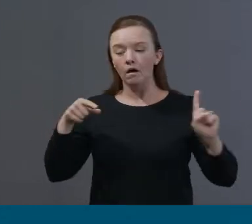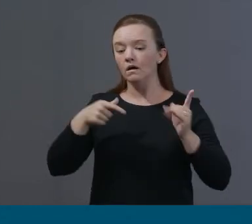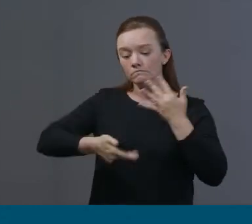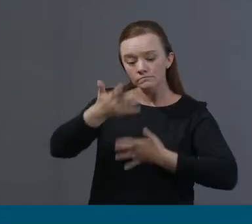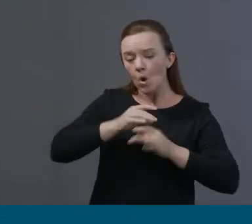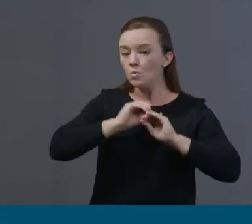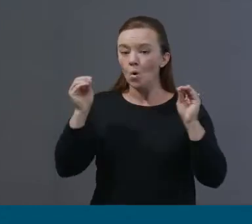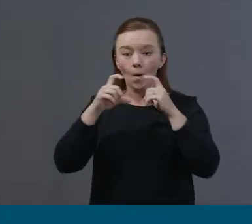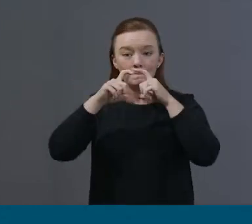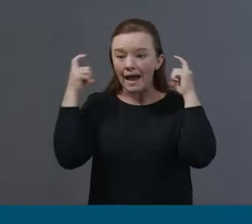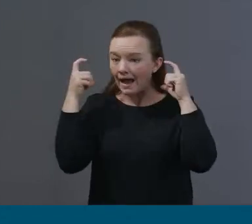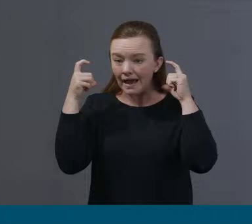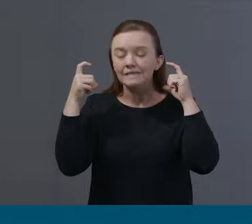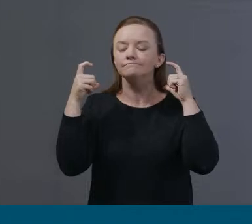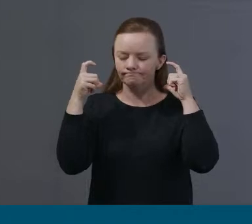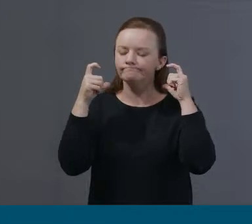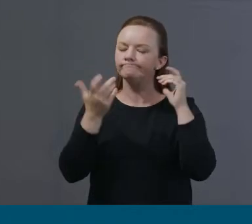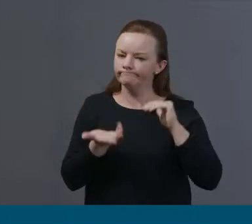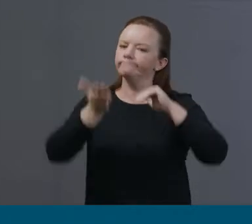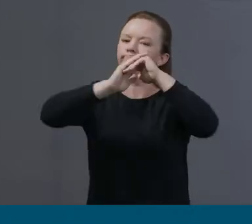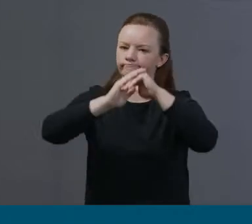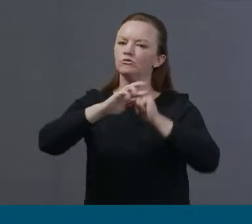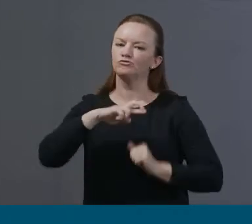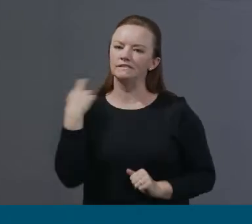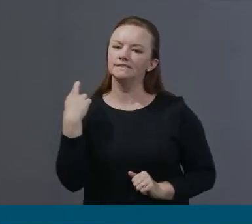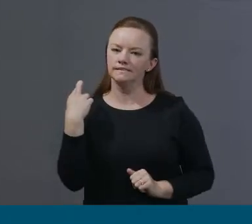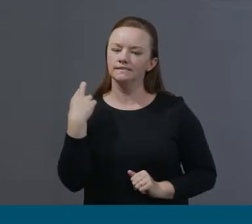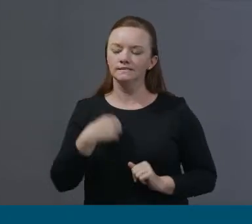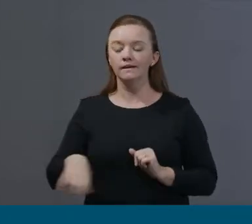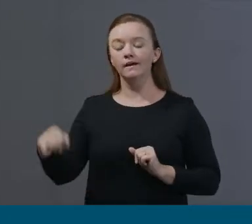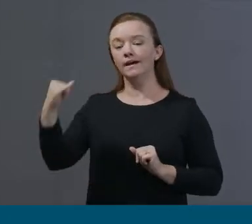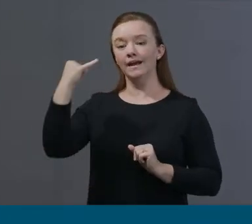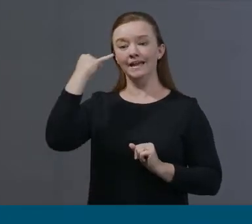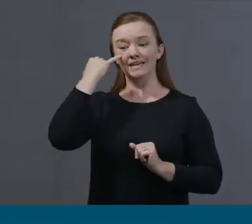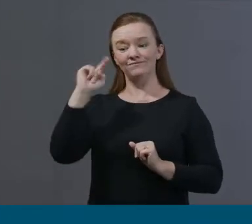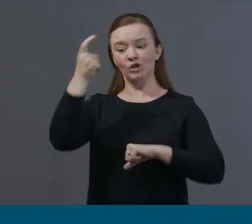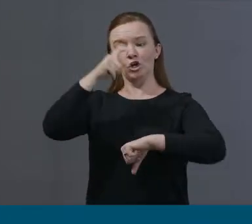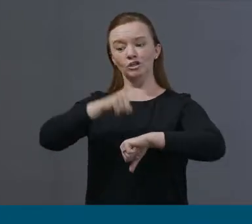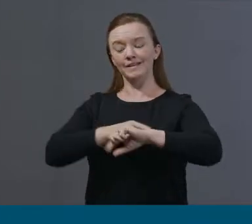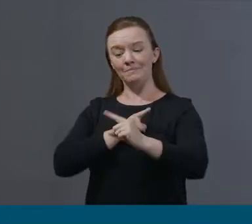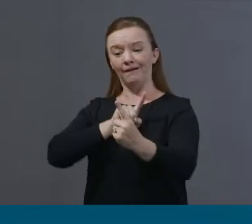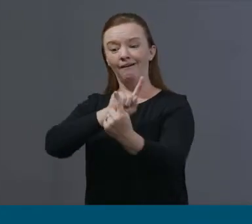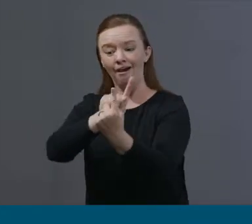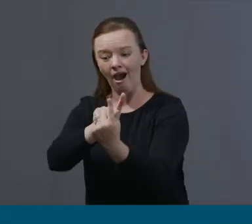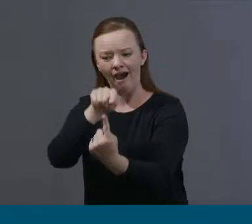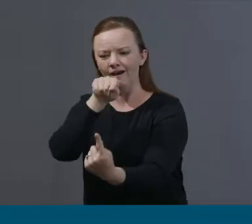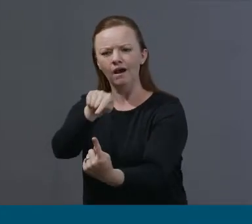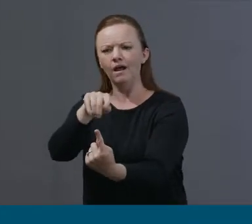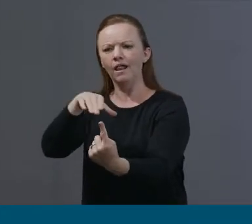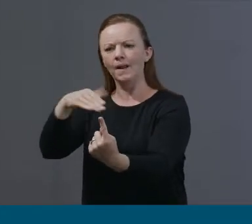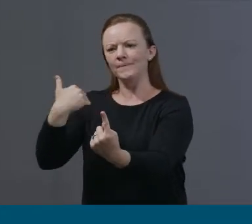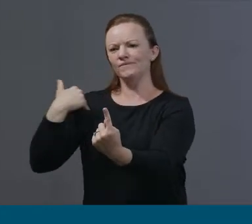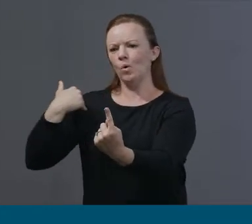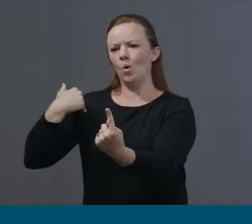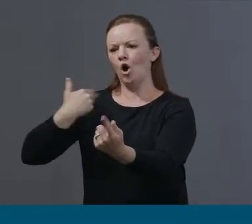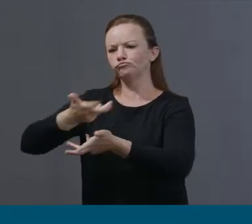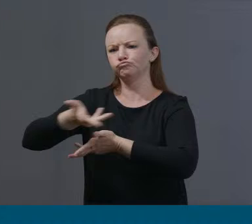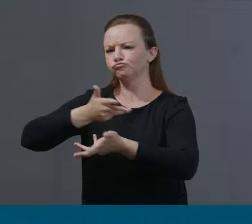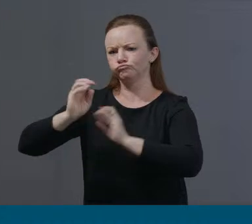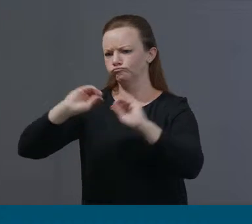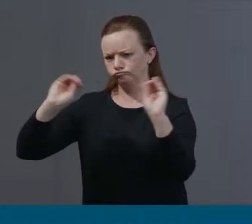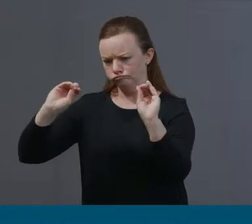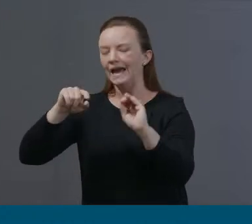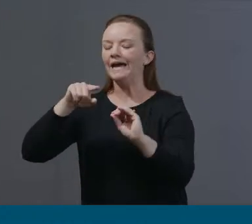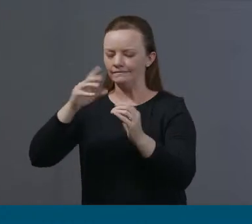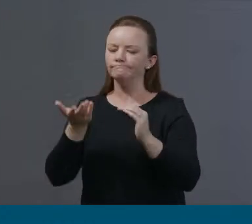increase your risk. And engaging with new people that you may not have been exposed to is another risk factor. We do know